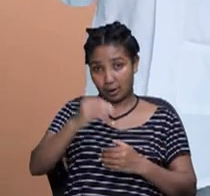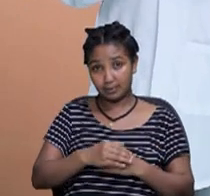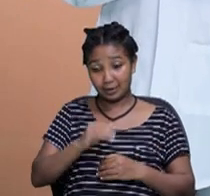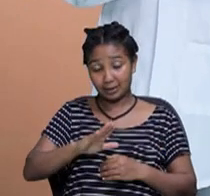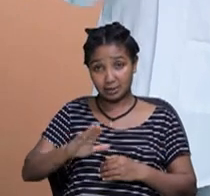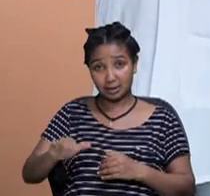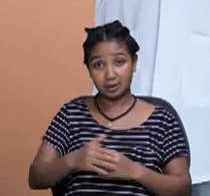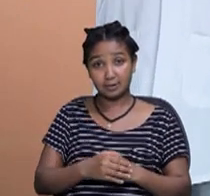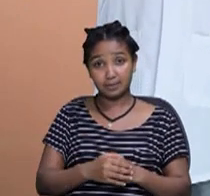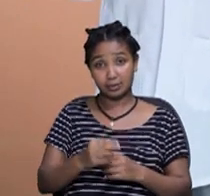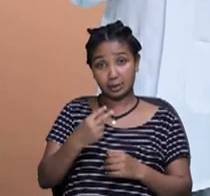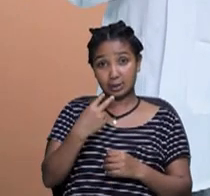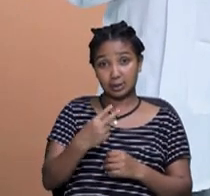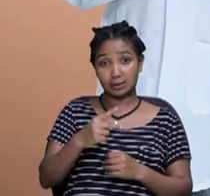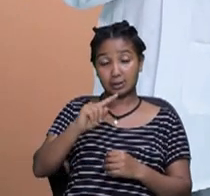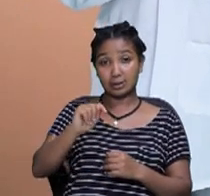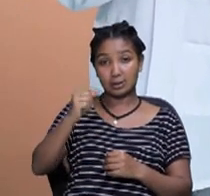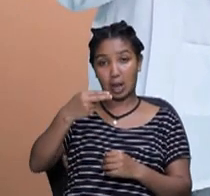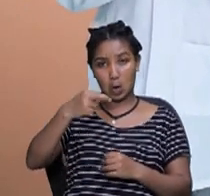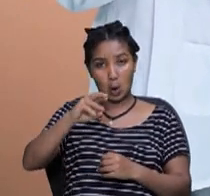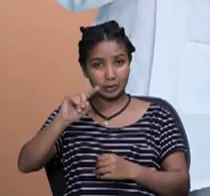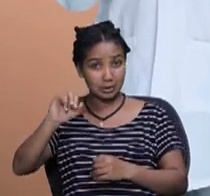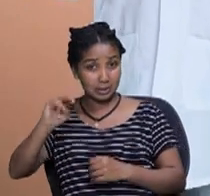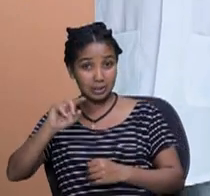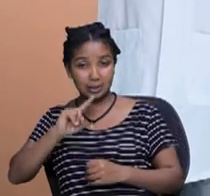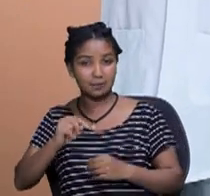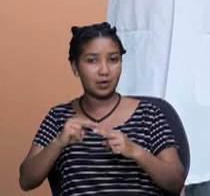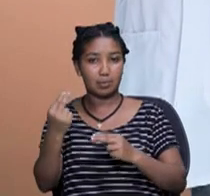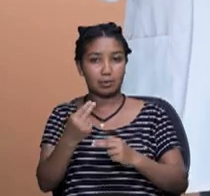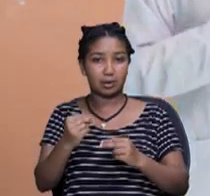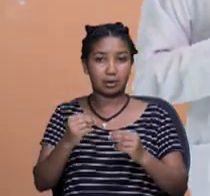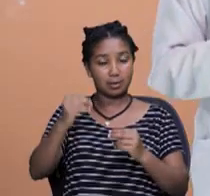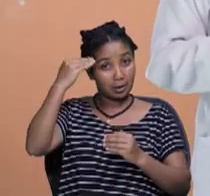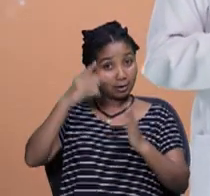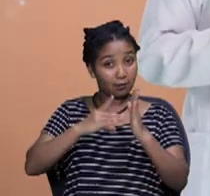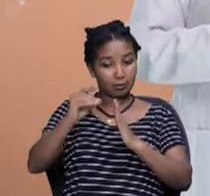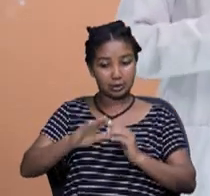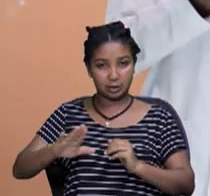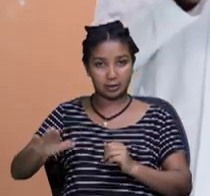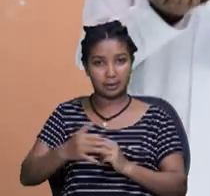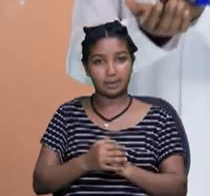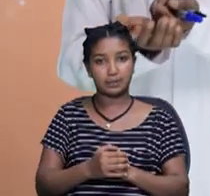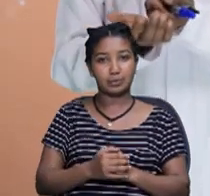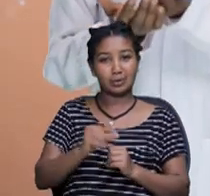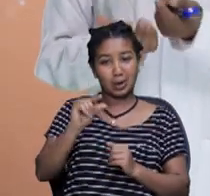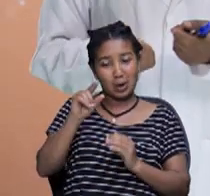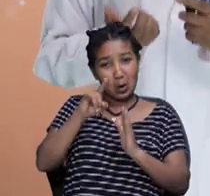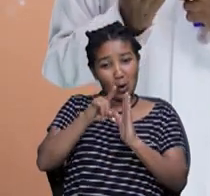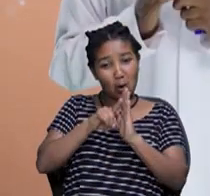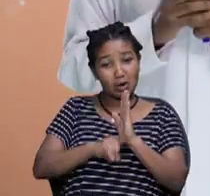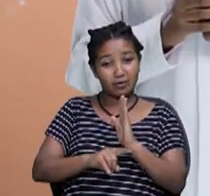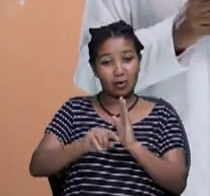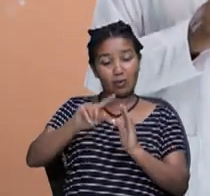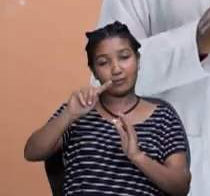In child, since thyroxine is very important in brain development in children, low level